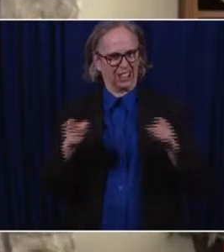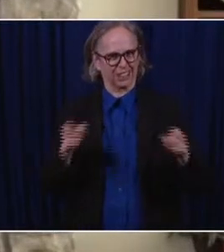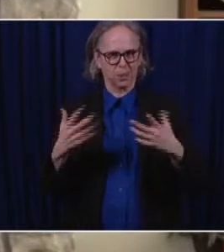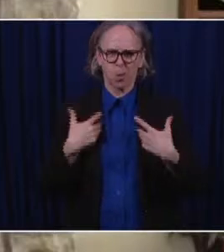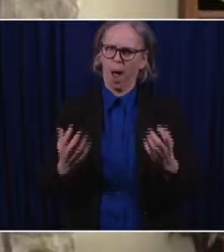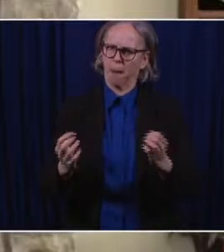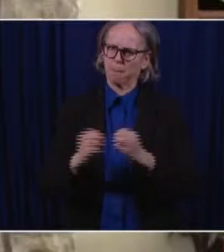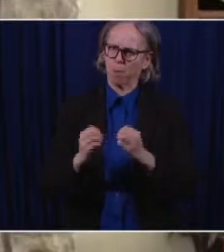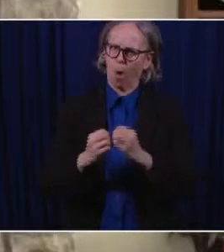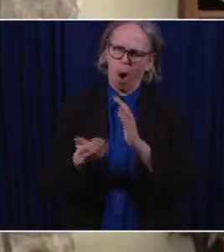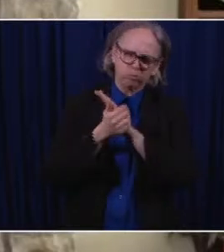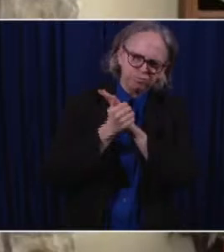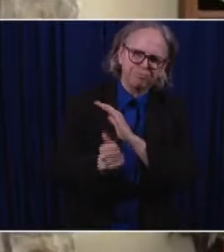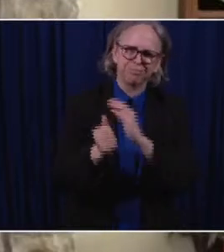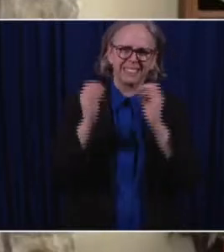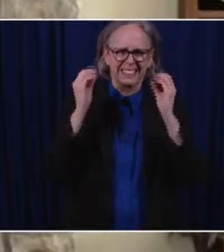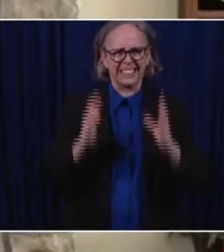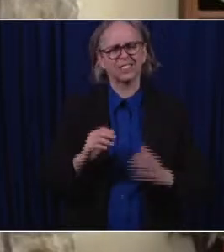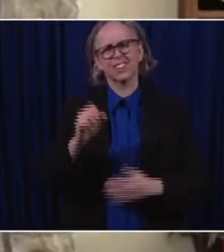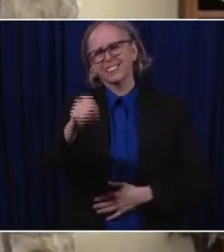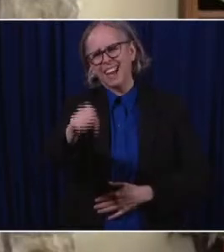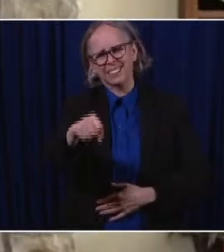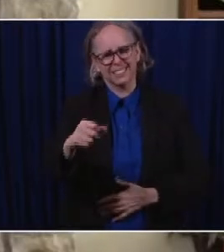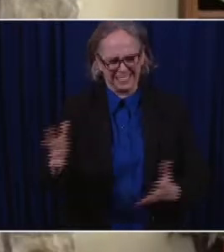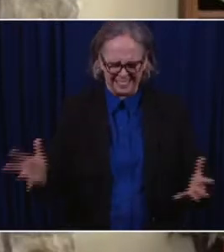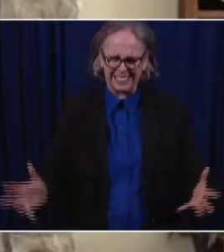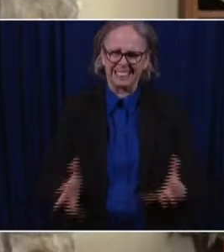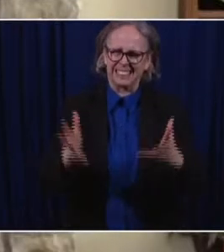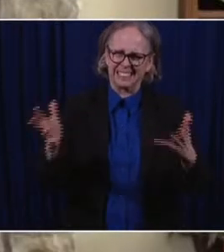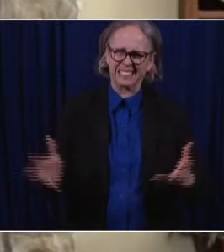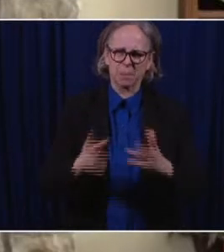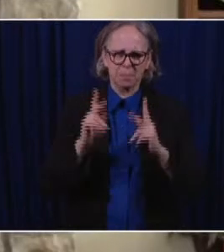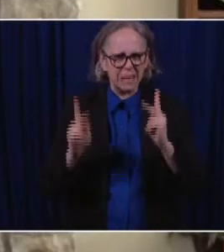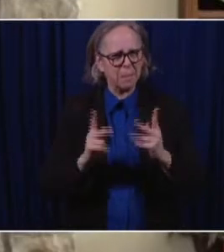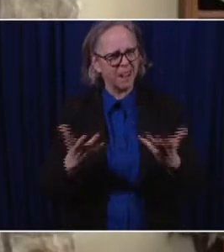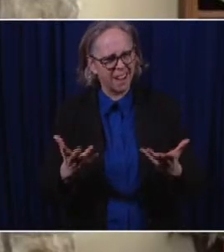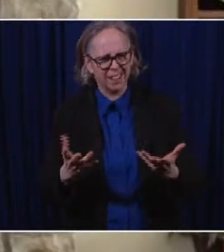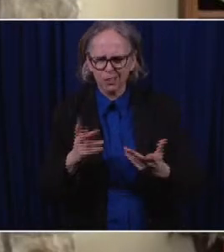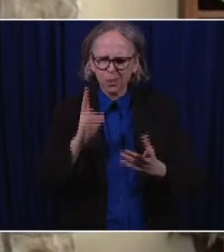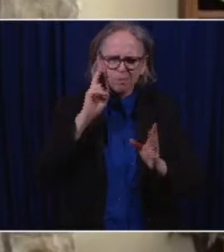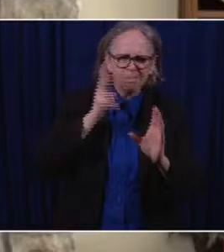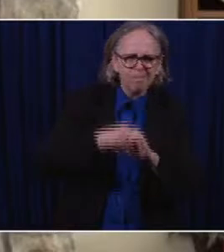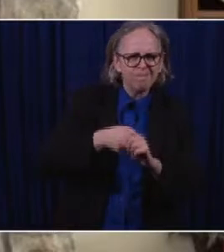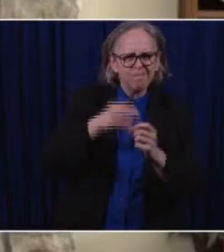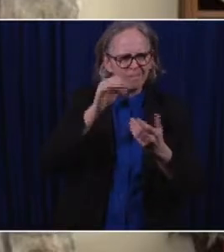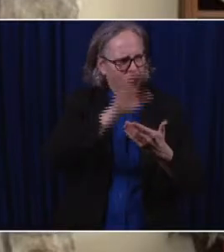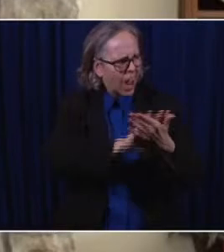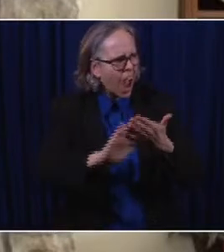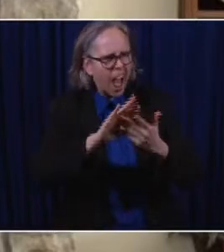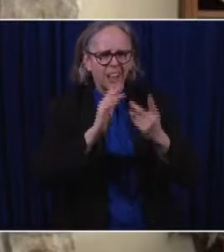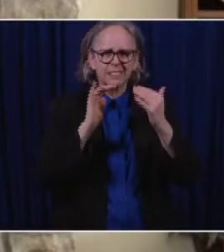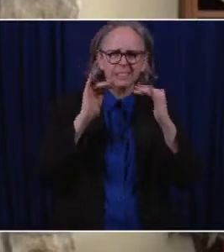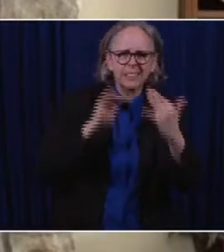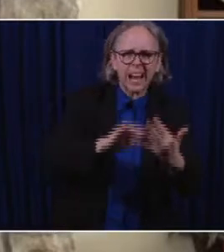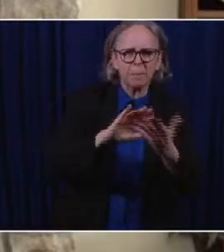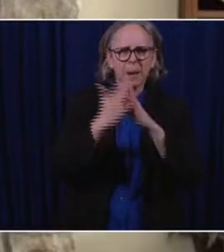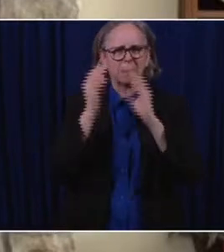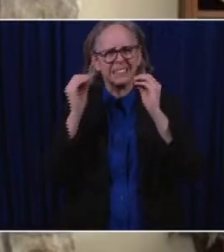and we want to encourage people to go into the profession. And so, anything that we can do in this